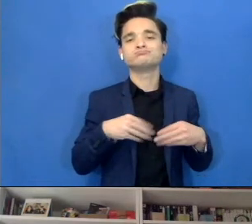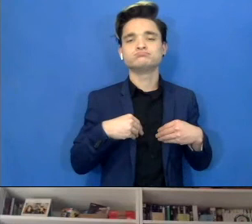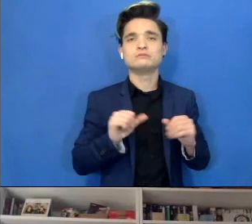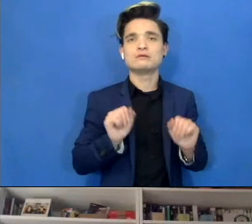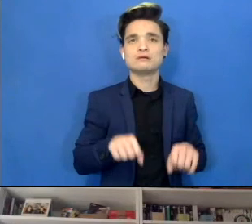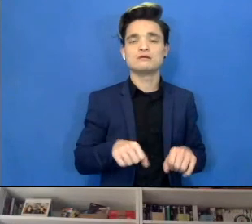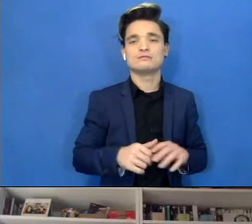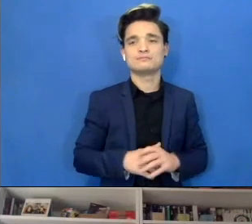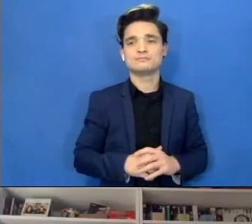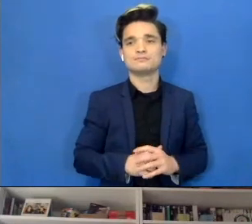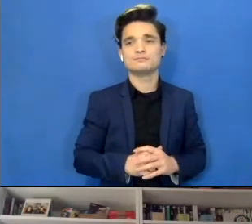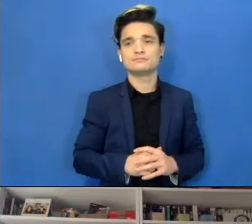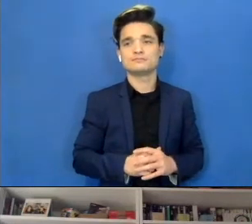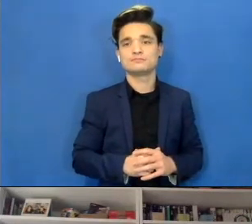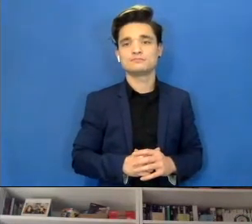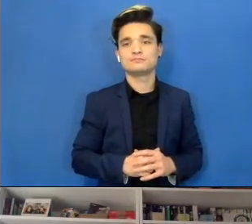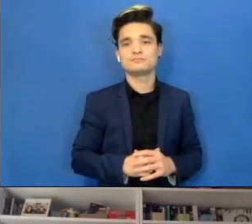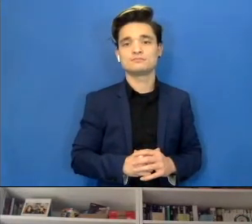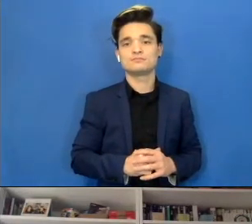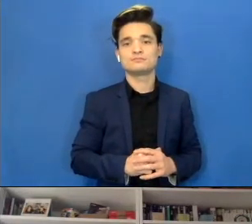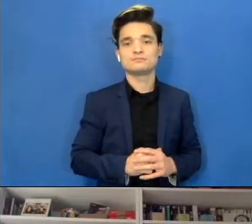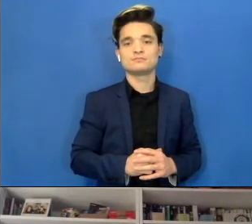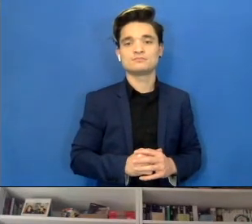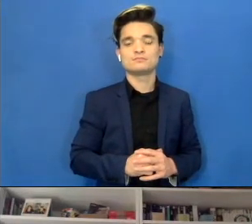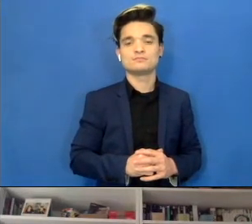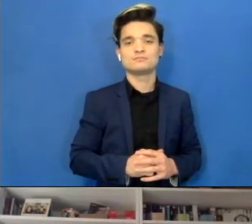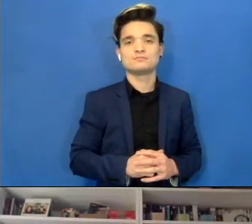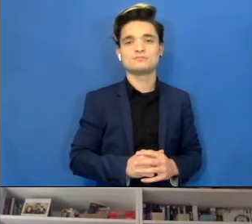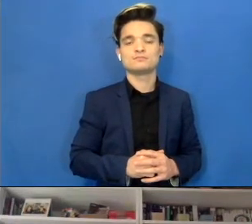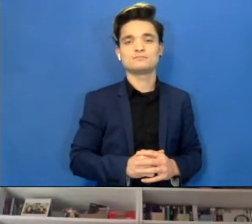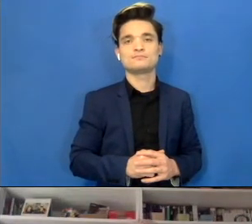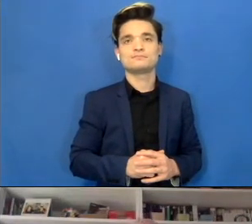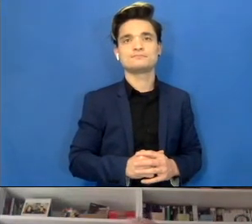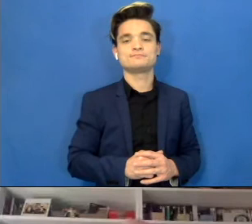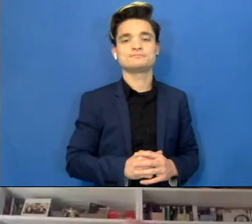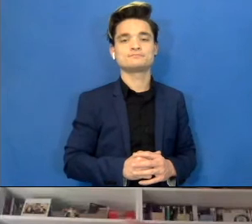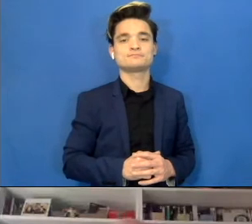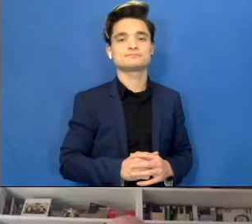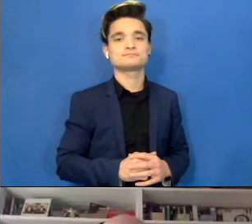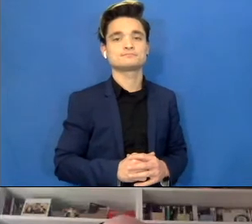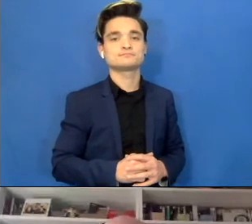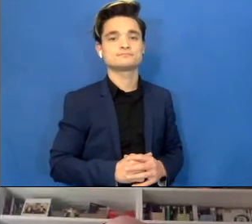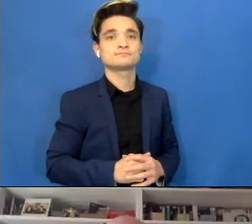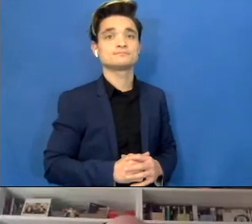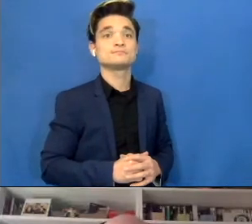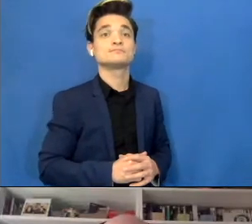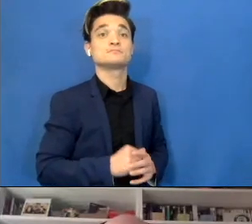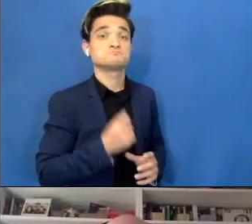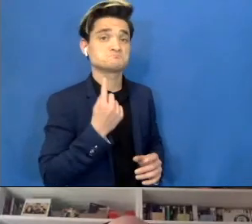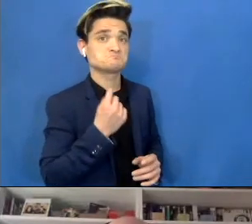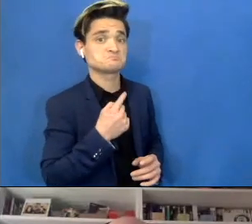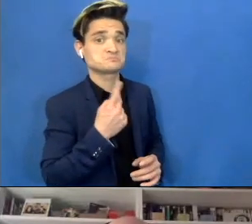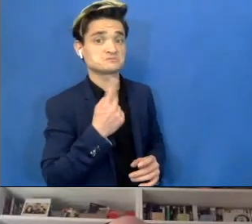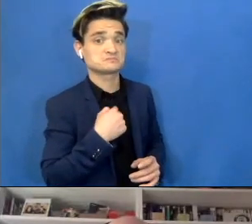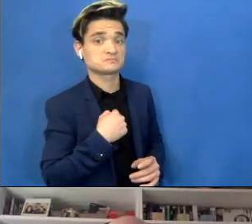Oh, there you go. Can you hear me? Yes. Cool, thank you. So, again, sorry, I'm having so many technical issues today. It's ridiculous. I just want here's